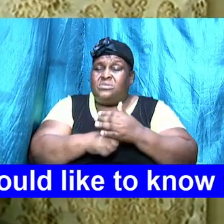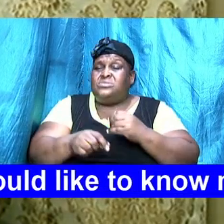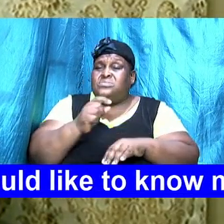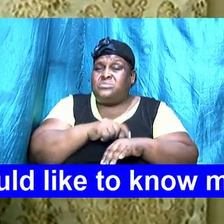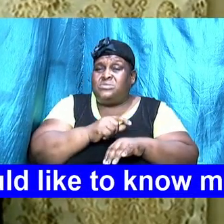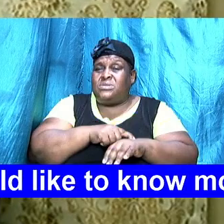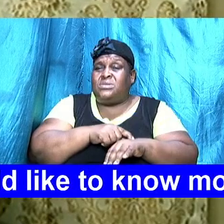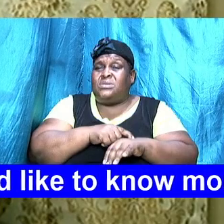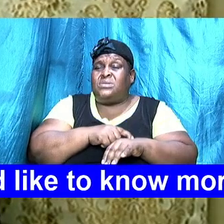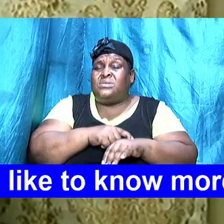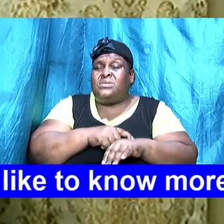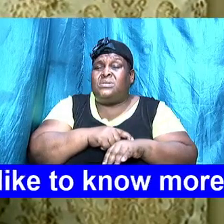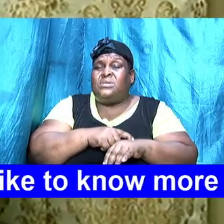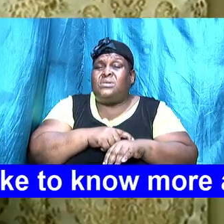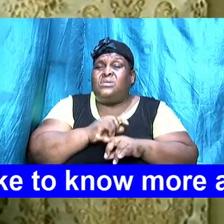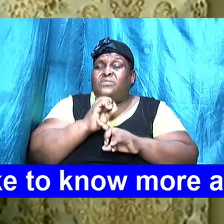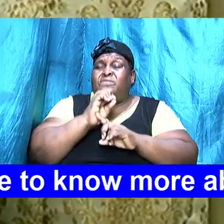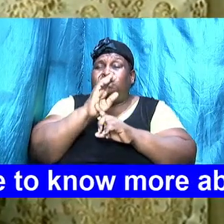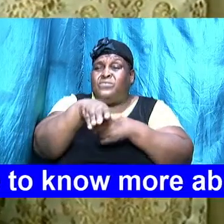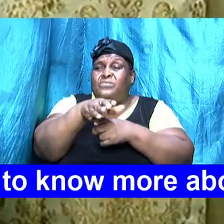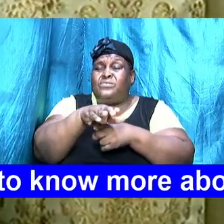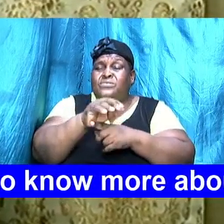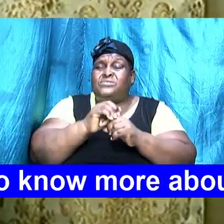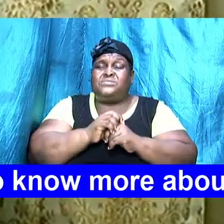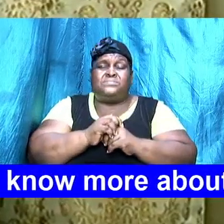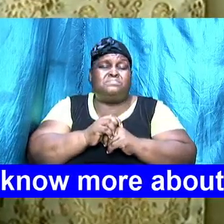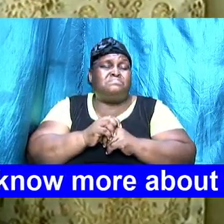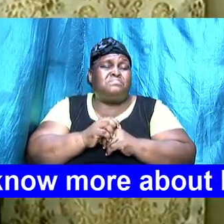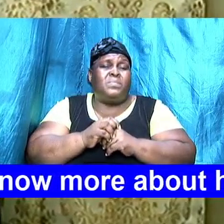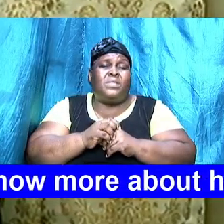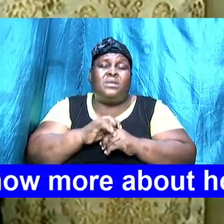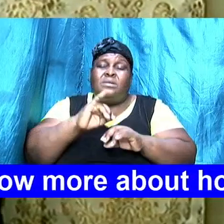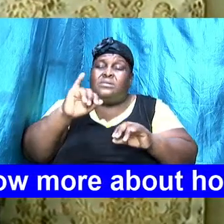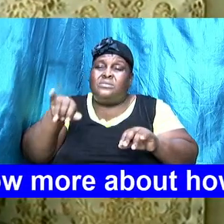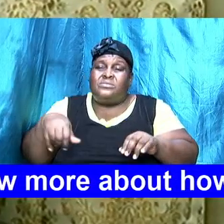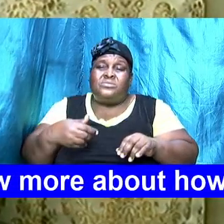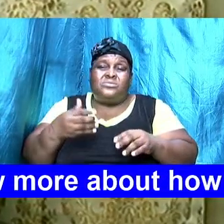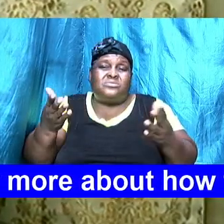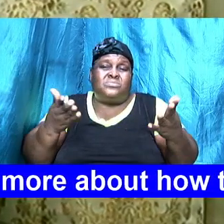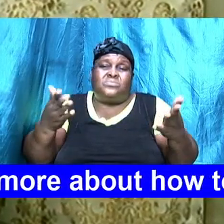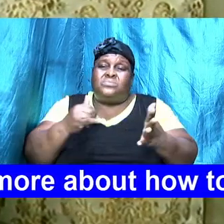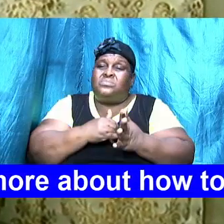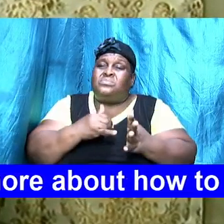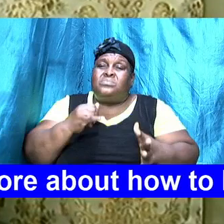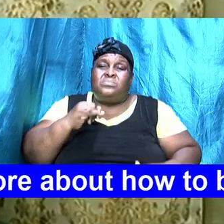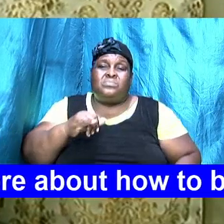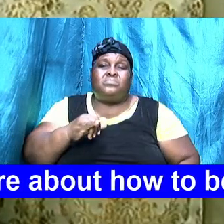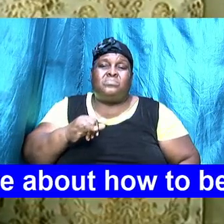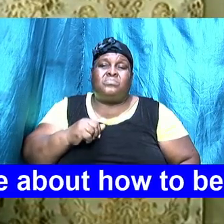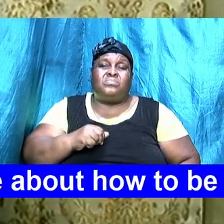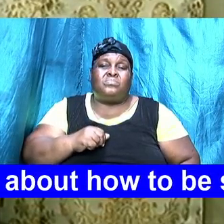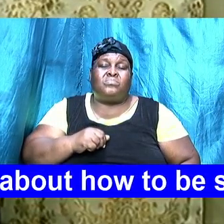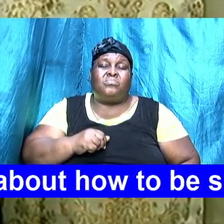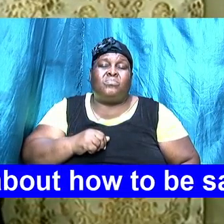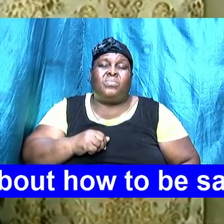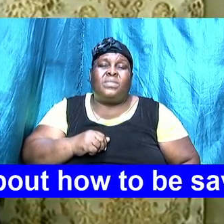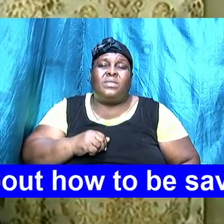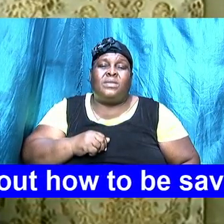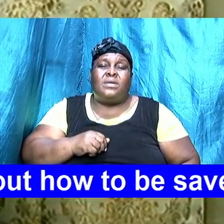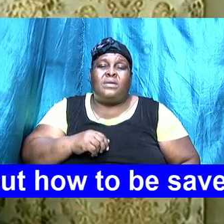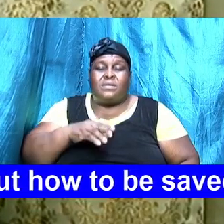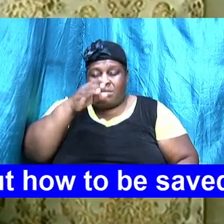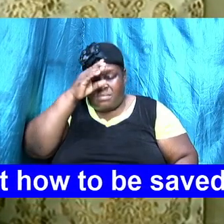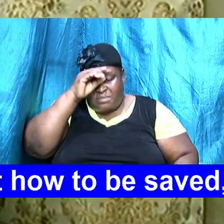a bit, you know, forceful, but it is just what it is. And, you know, Brother